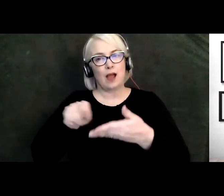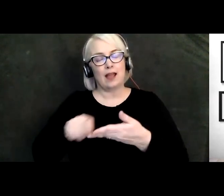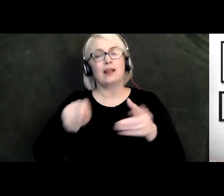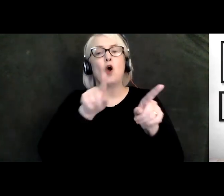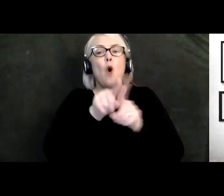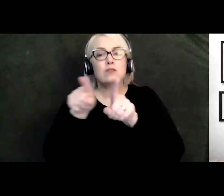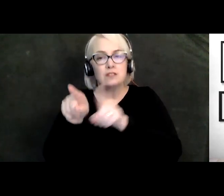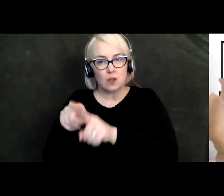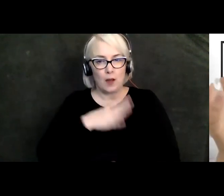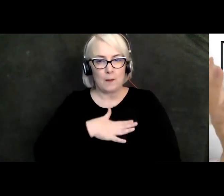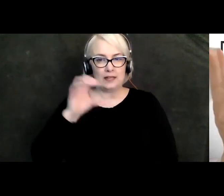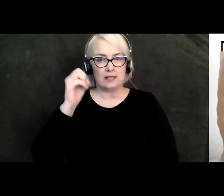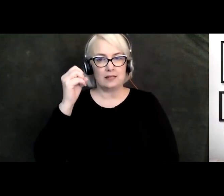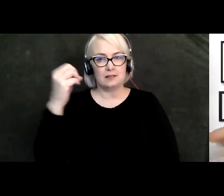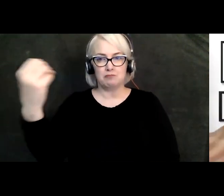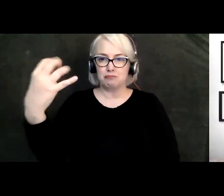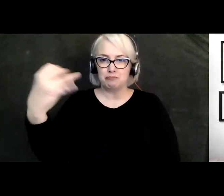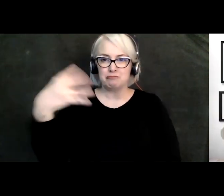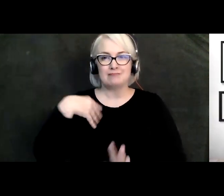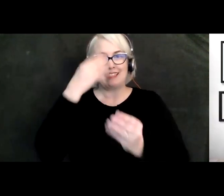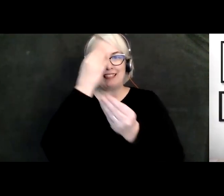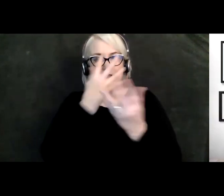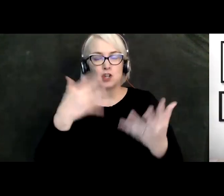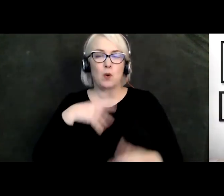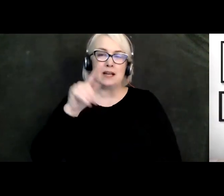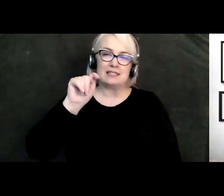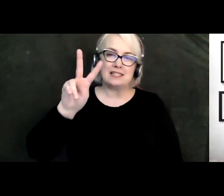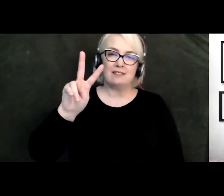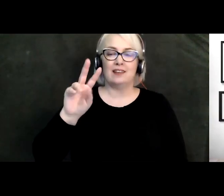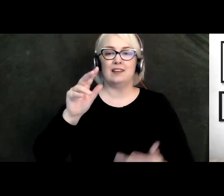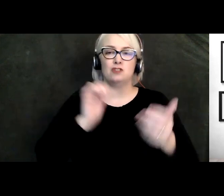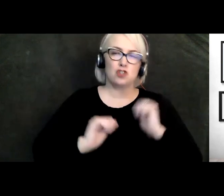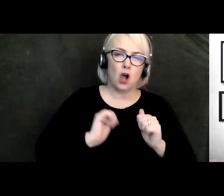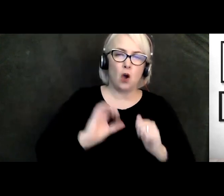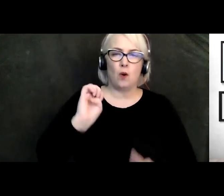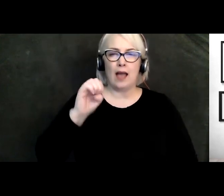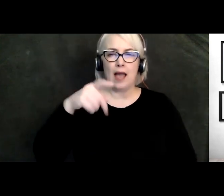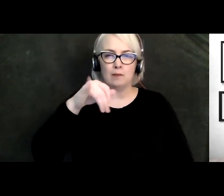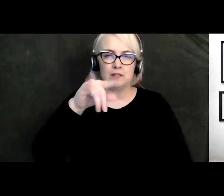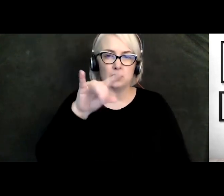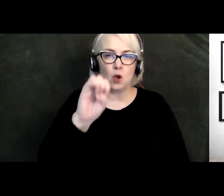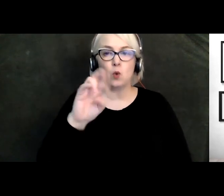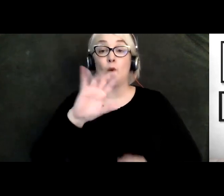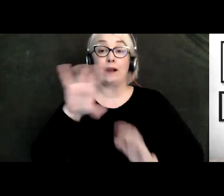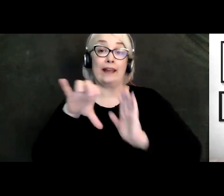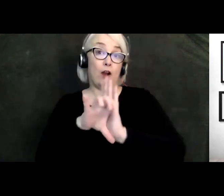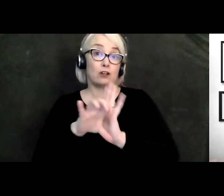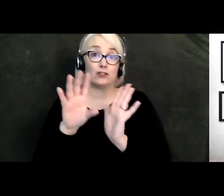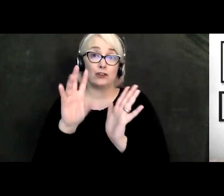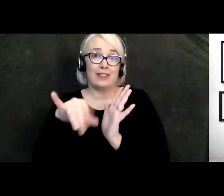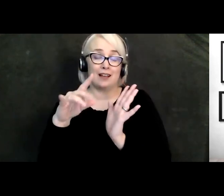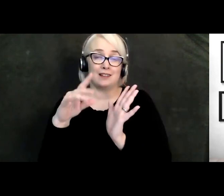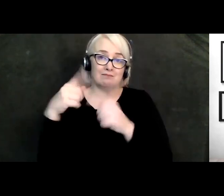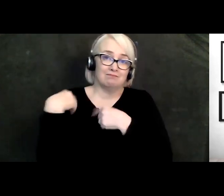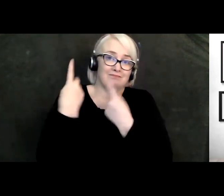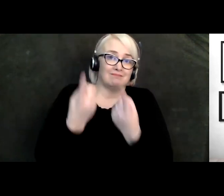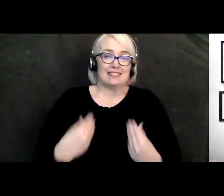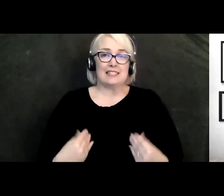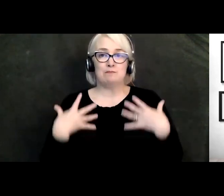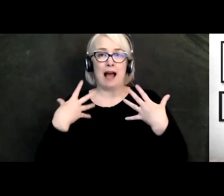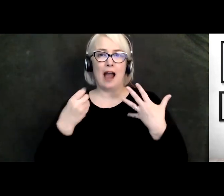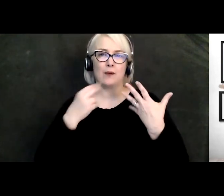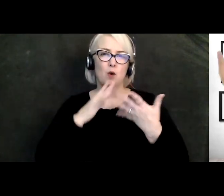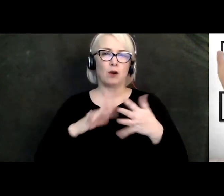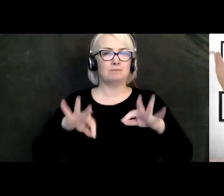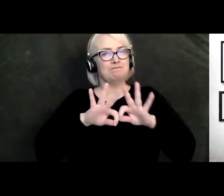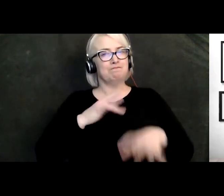show, a TV episode, or maybe even a TV character that's been inspiring or meaningful to you on your journey as somebody